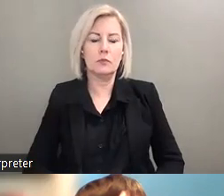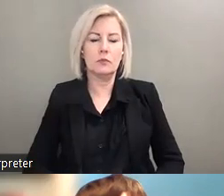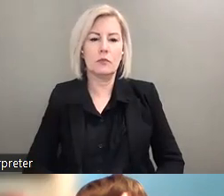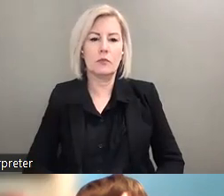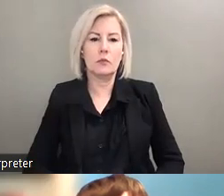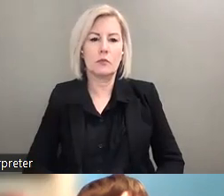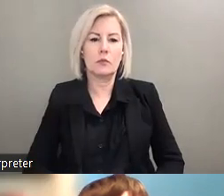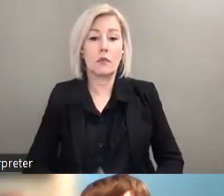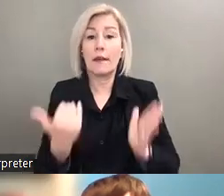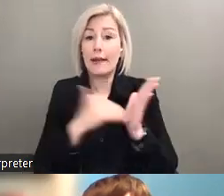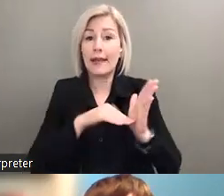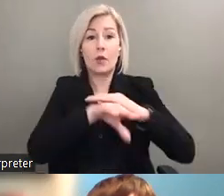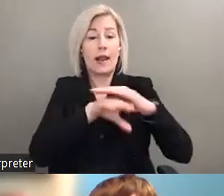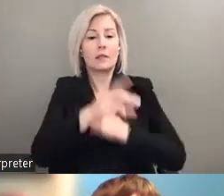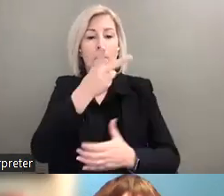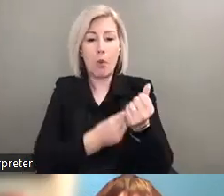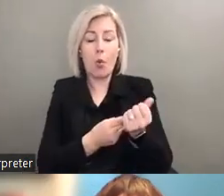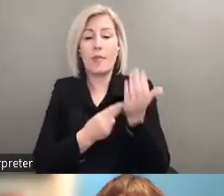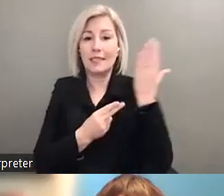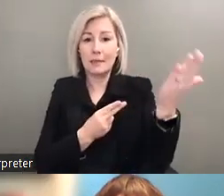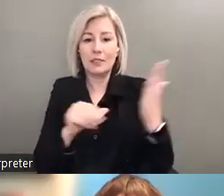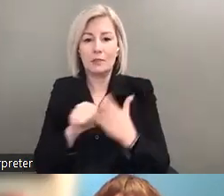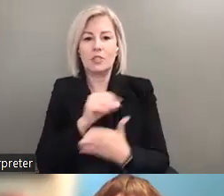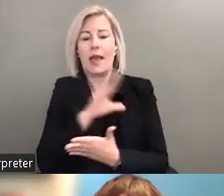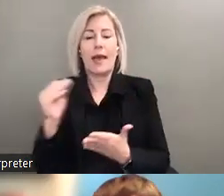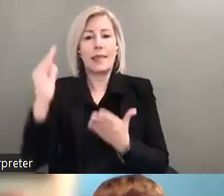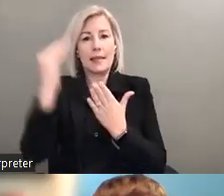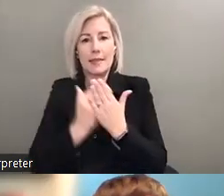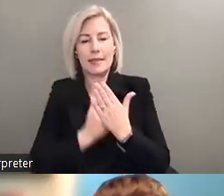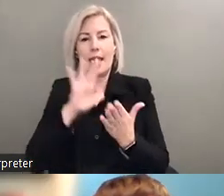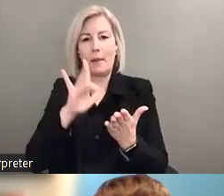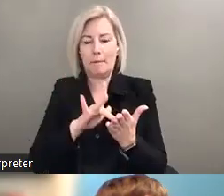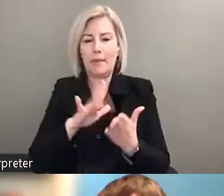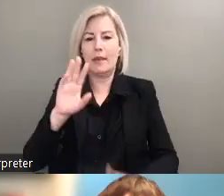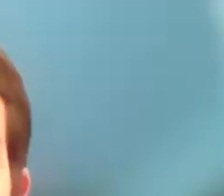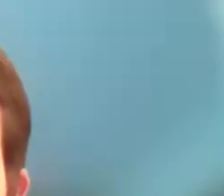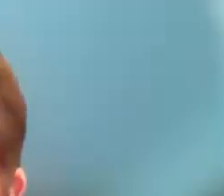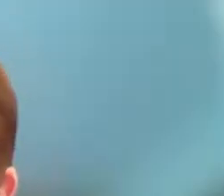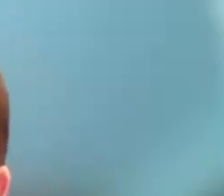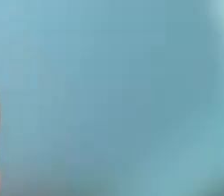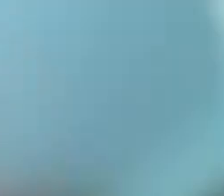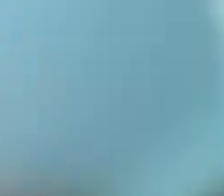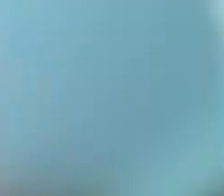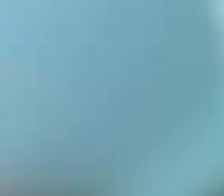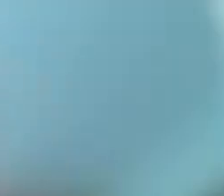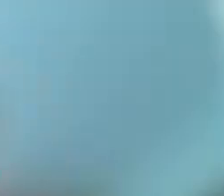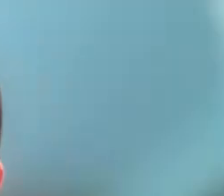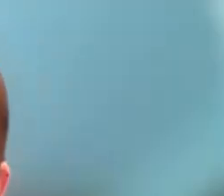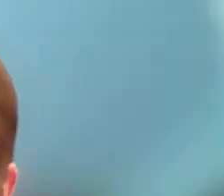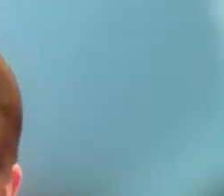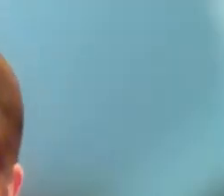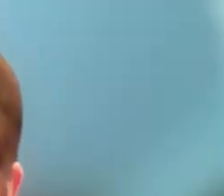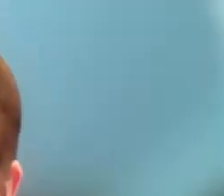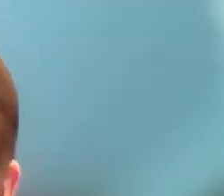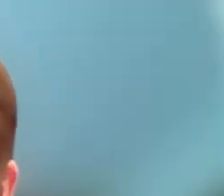Again, you can access both the submission page and the listing at midatlanticarts.org. And for those watching live, we'll make